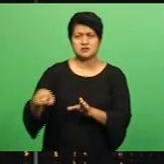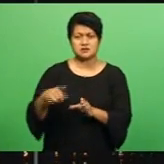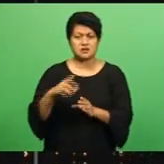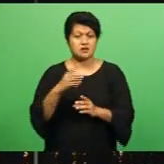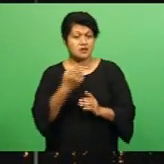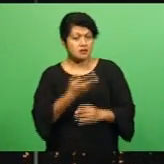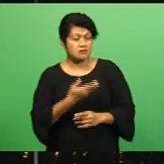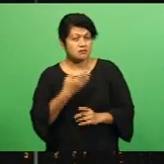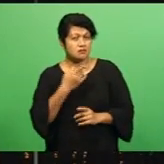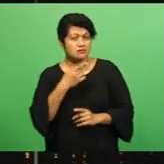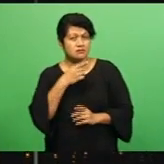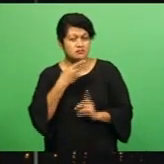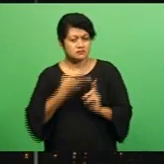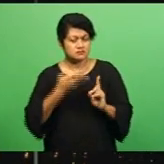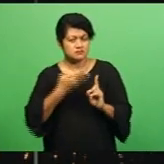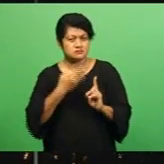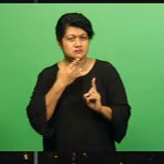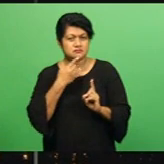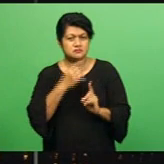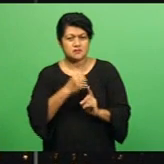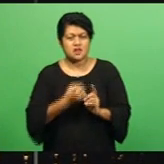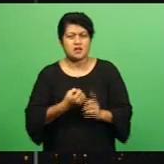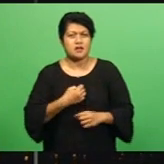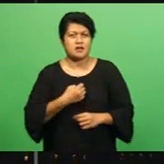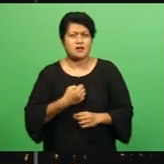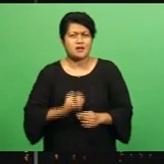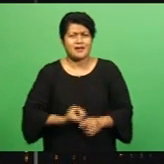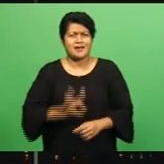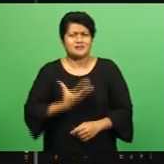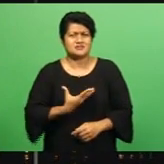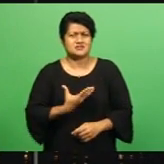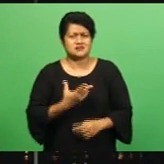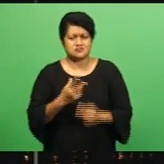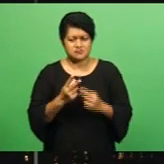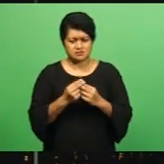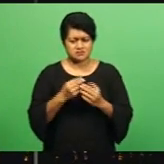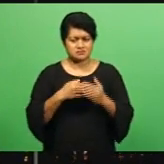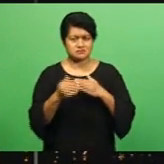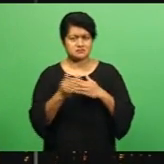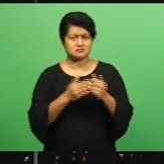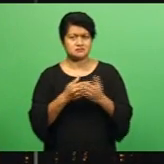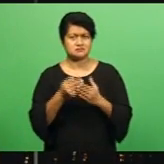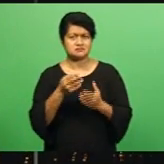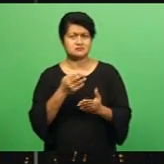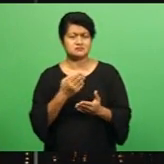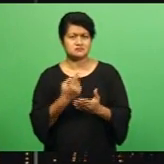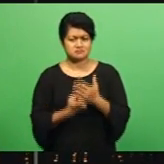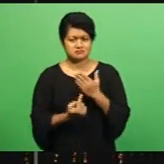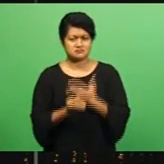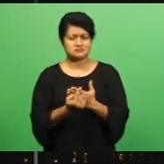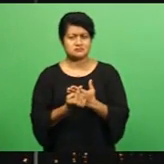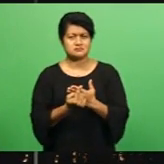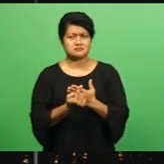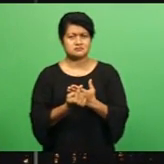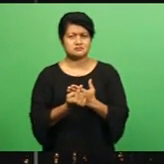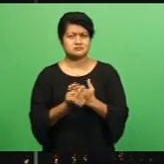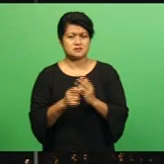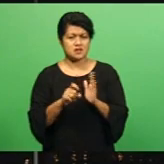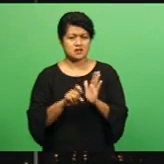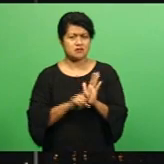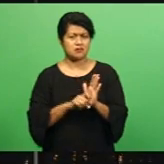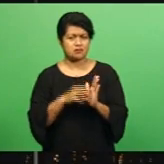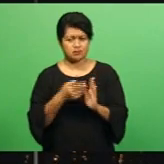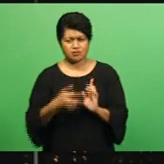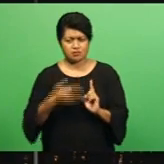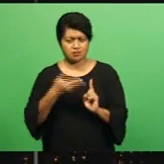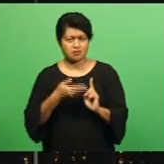frustration, saying she is disappointed with the management board. Apanisa Wagai Randovu reports Randrondro was among a handful of MPs who were locked